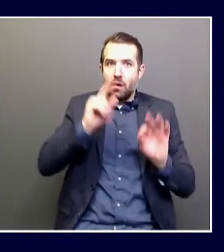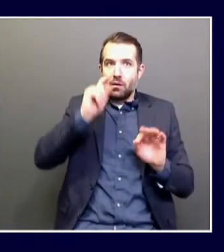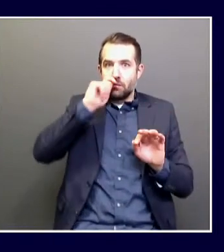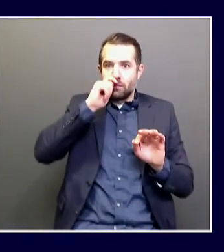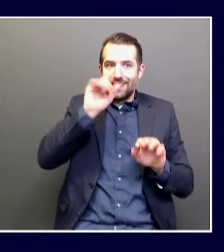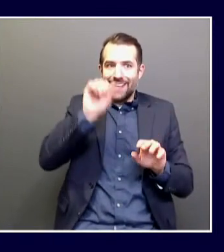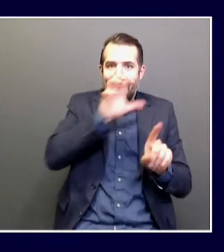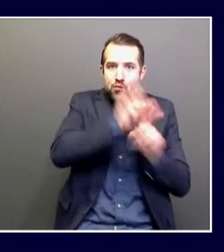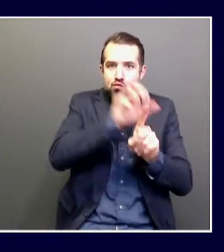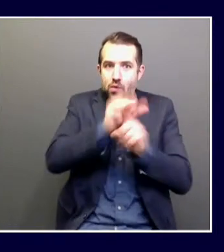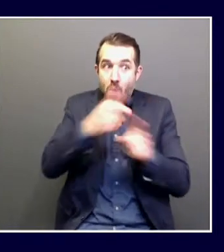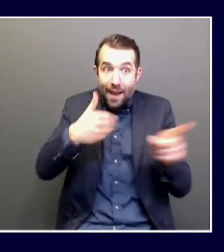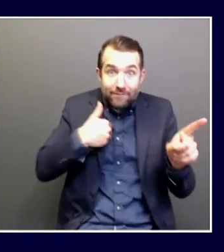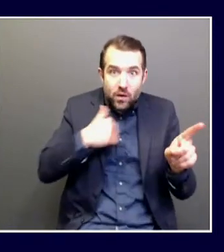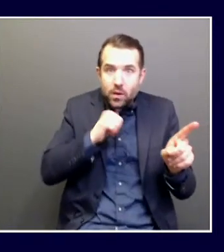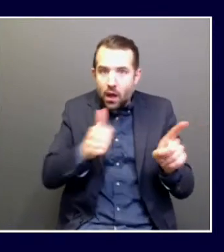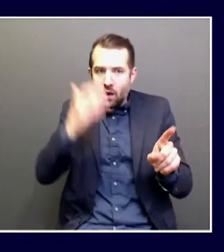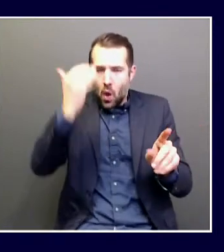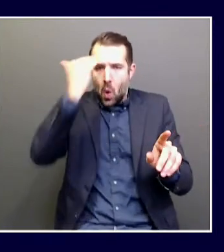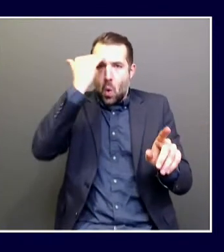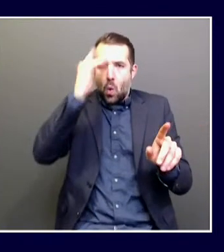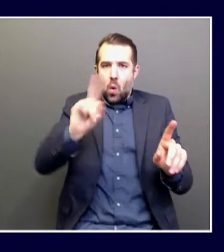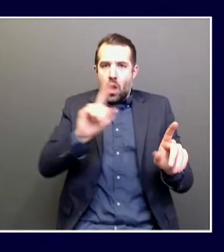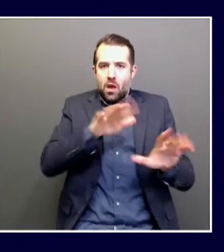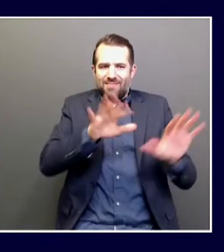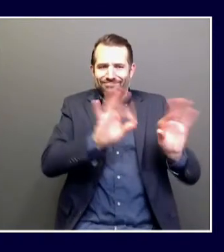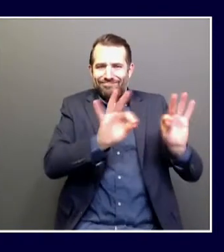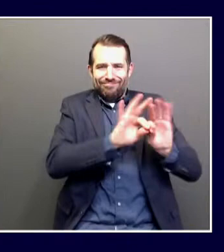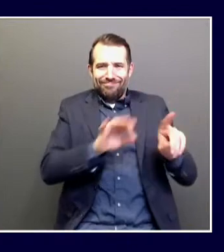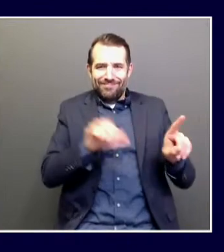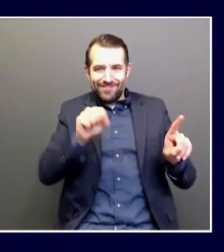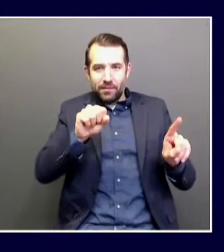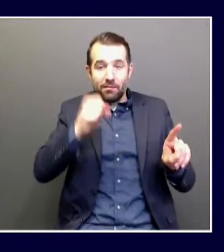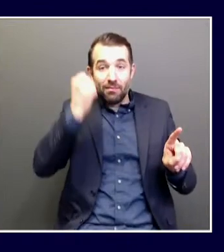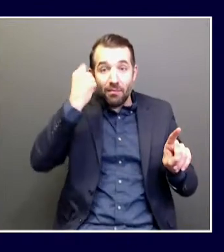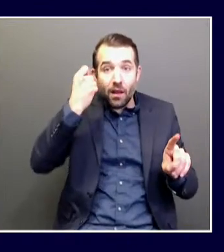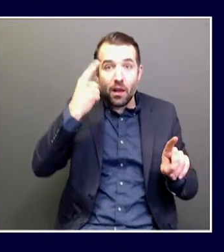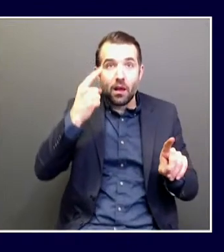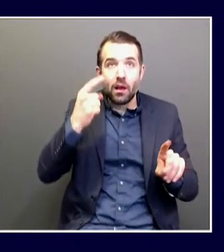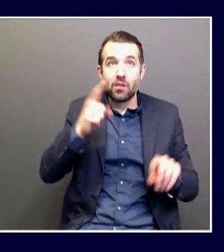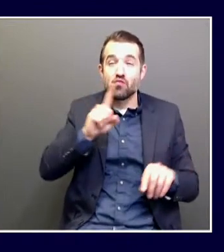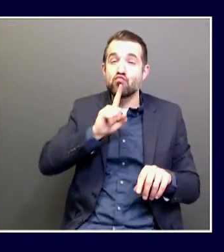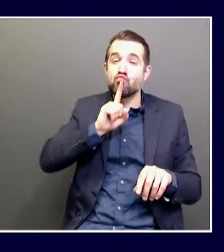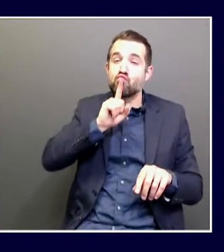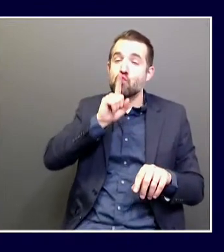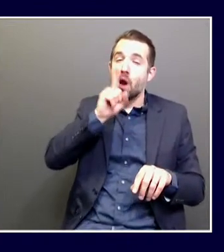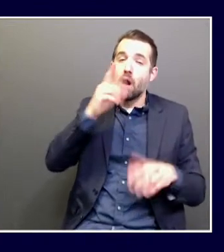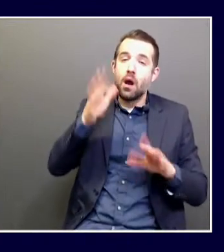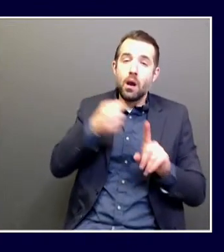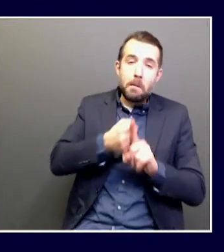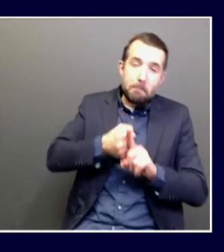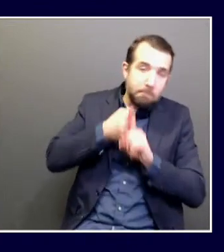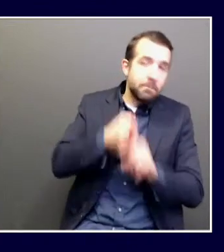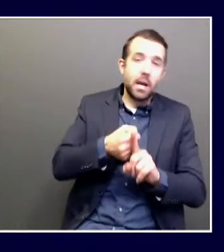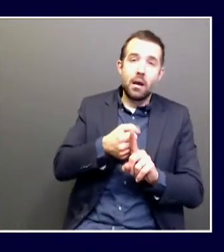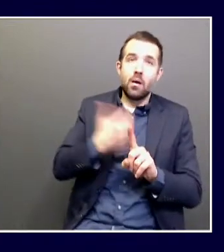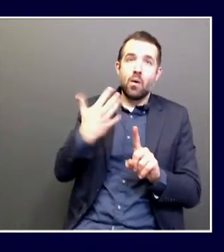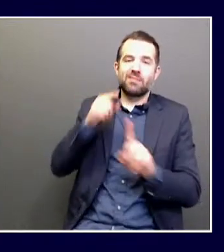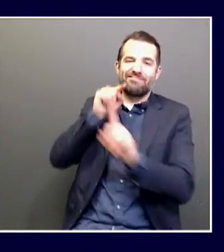on a day-to-day basis. With so much community transmission happening and so many individuals getting